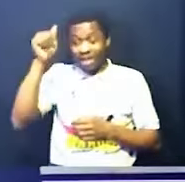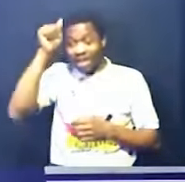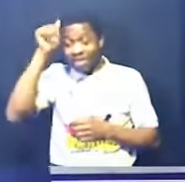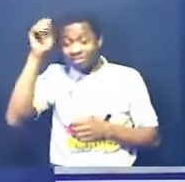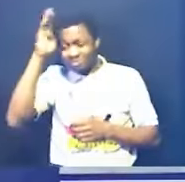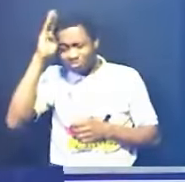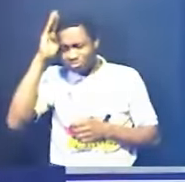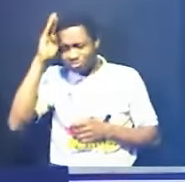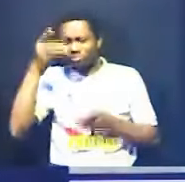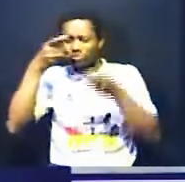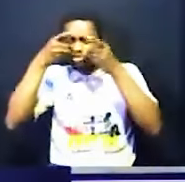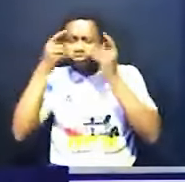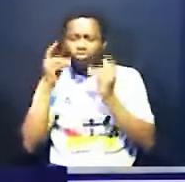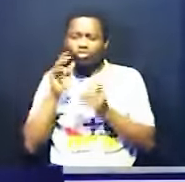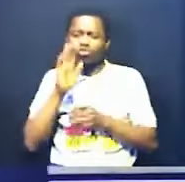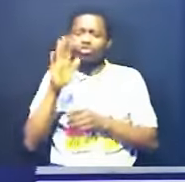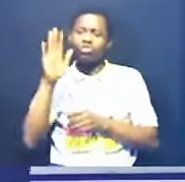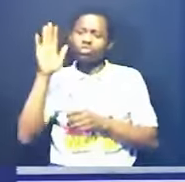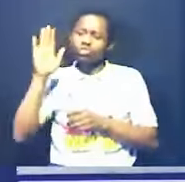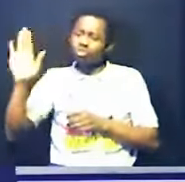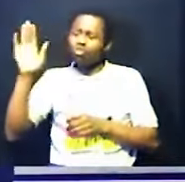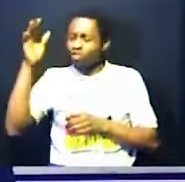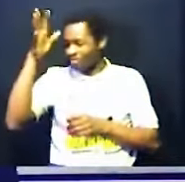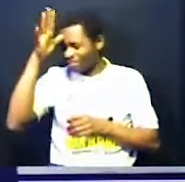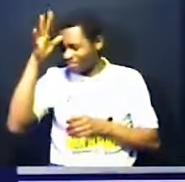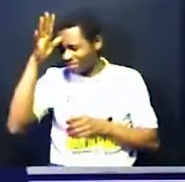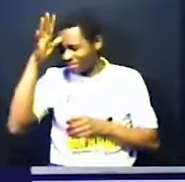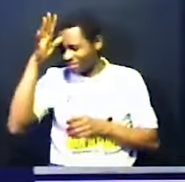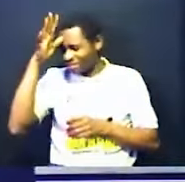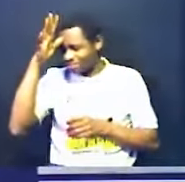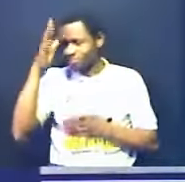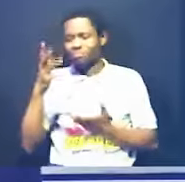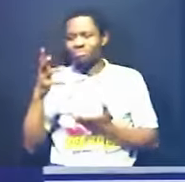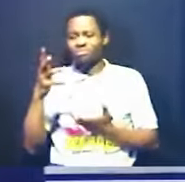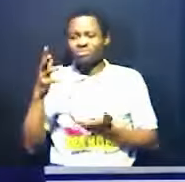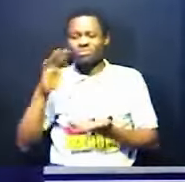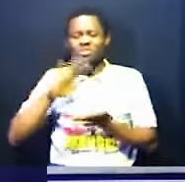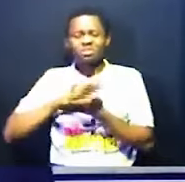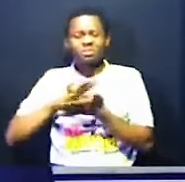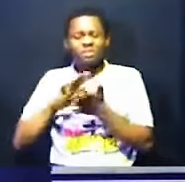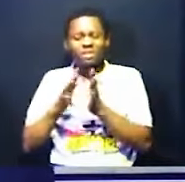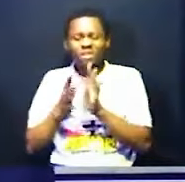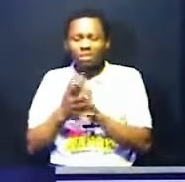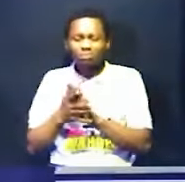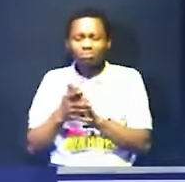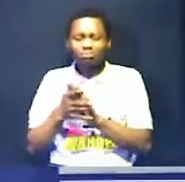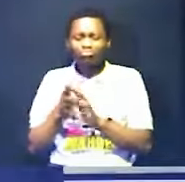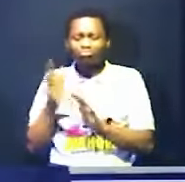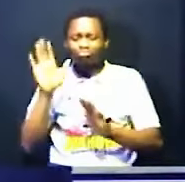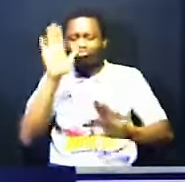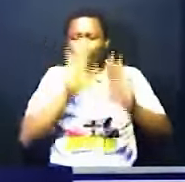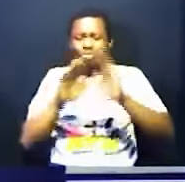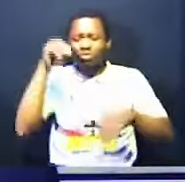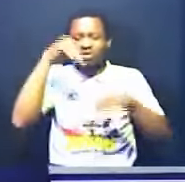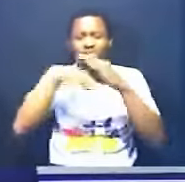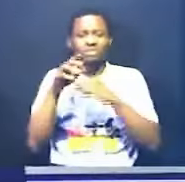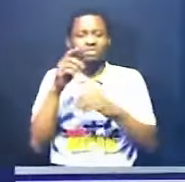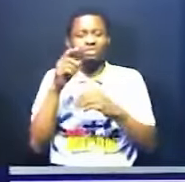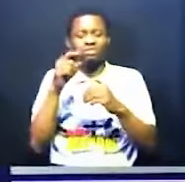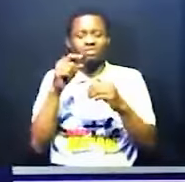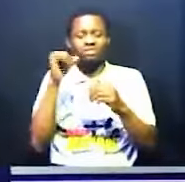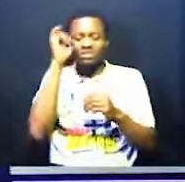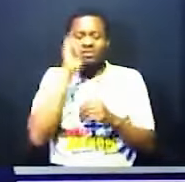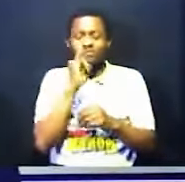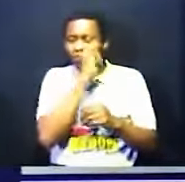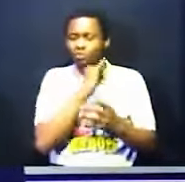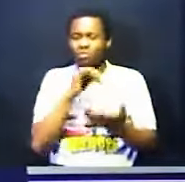wanse mi ogune janimu asiye. He was a stench in the nose of even Israel. Na oyo bi e obi mpese wote ne hom pampan kura. He